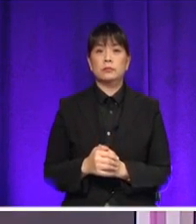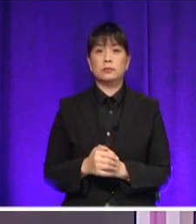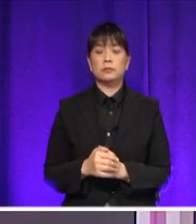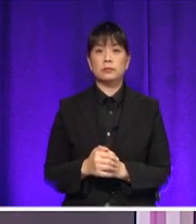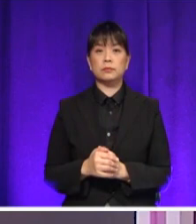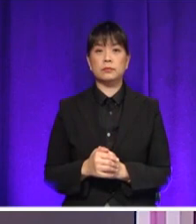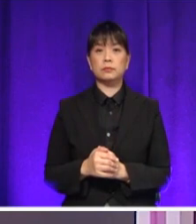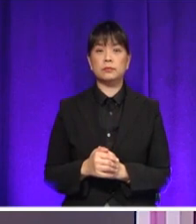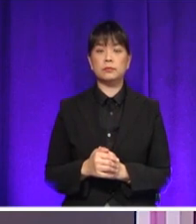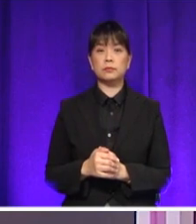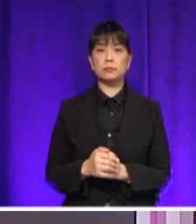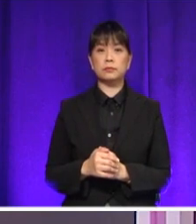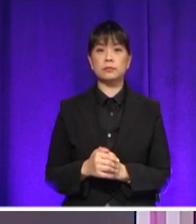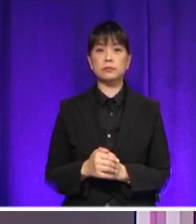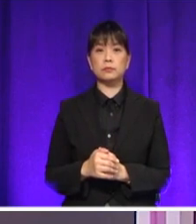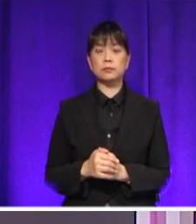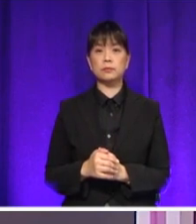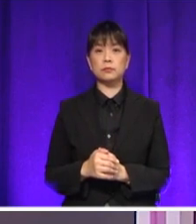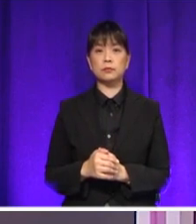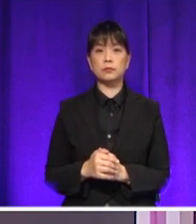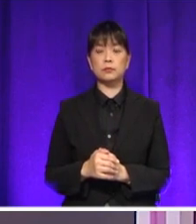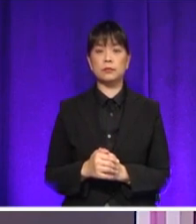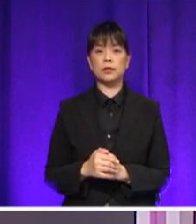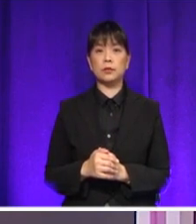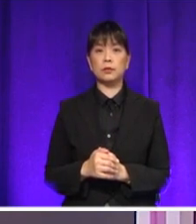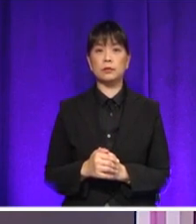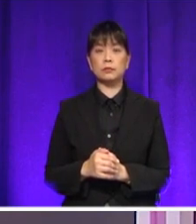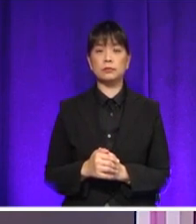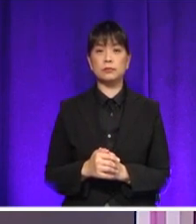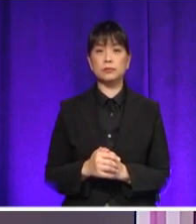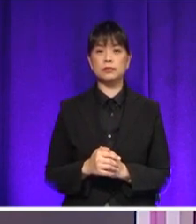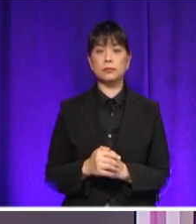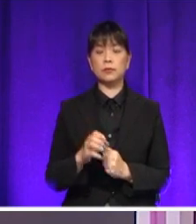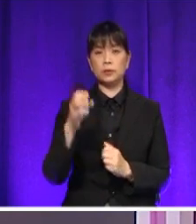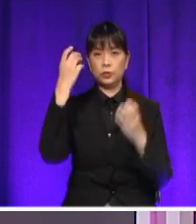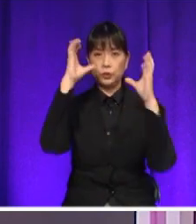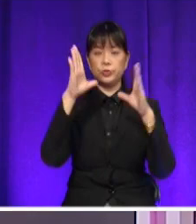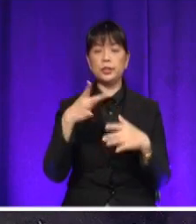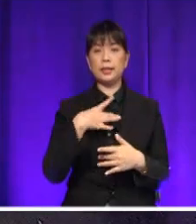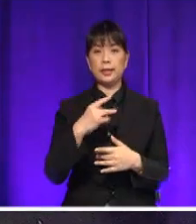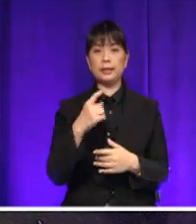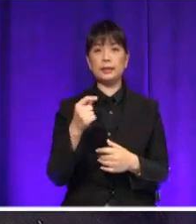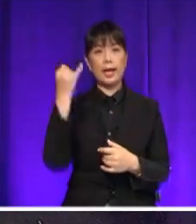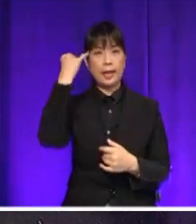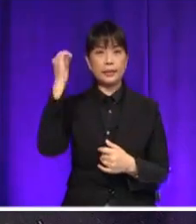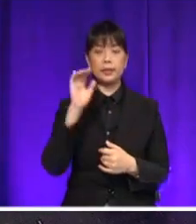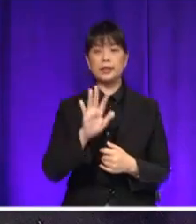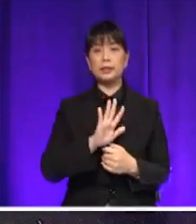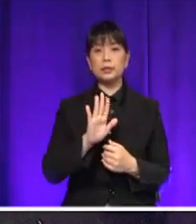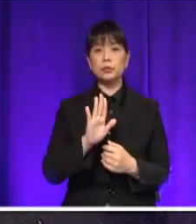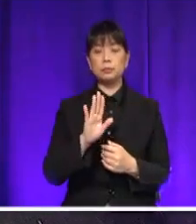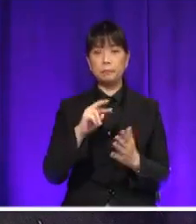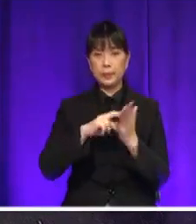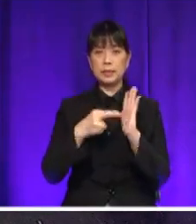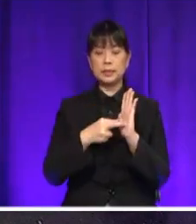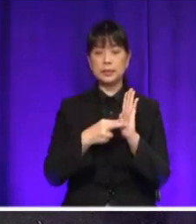mechanism. So maybe if you want to flush, you just, wave your hand at the scanner, and that will flush automatically. Great job.